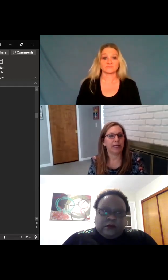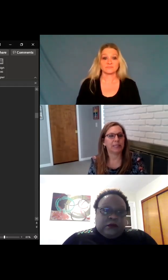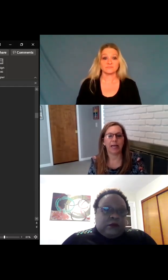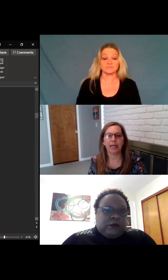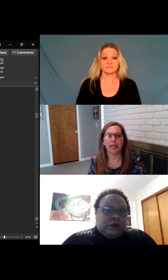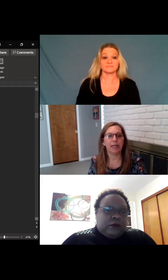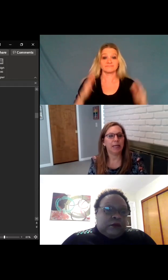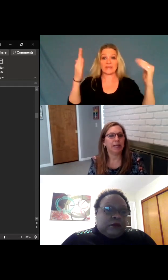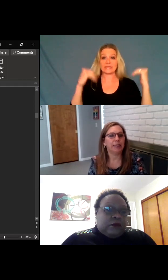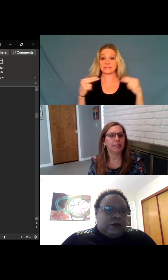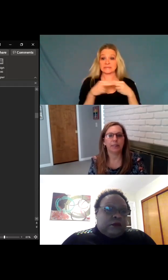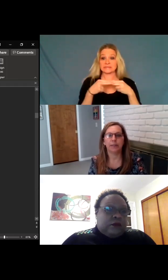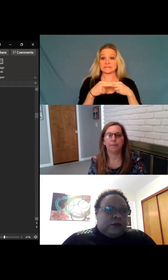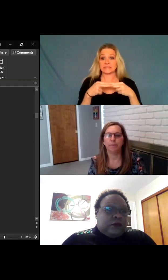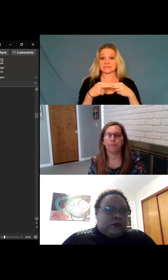Okay, next slide.